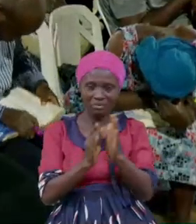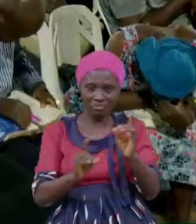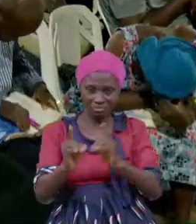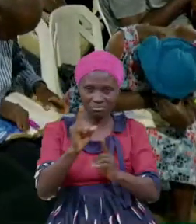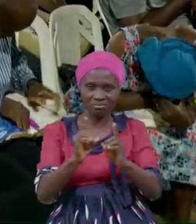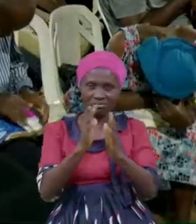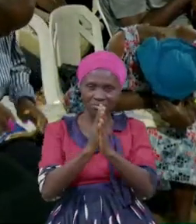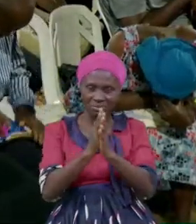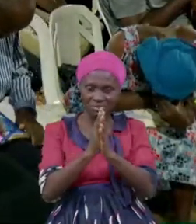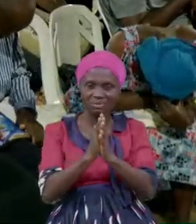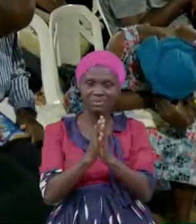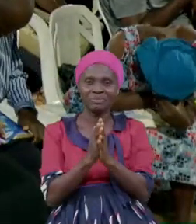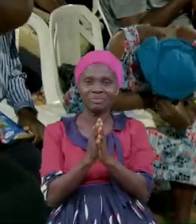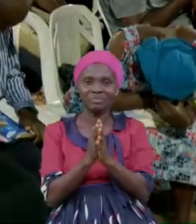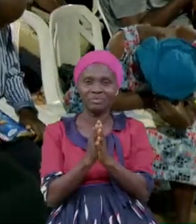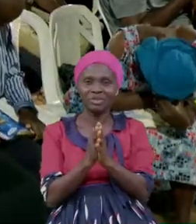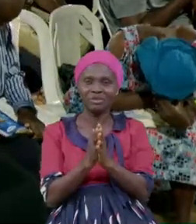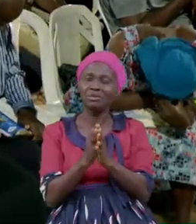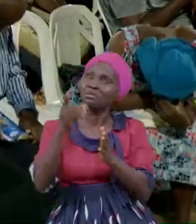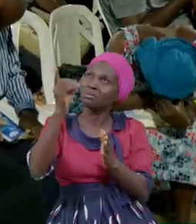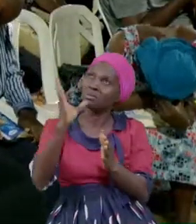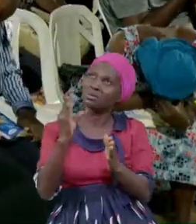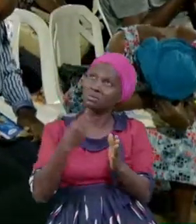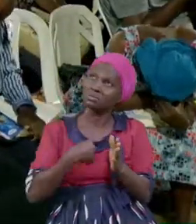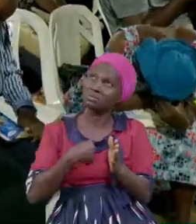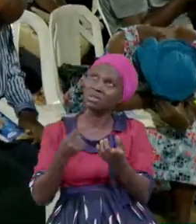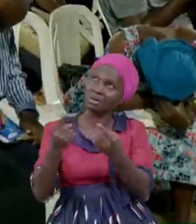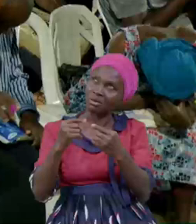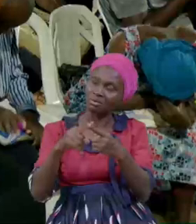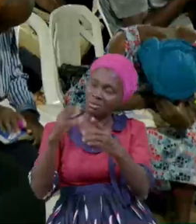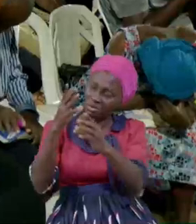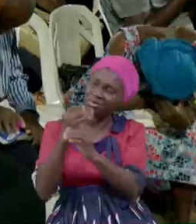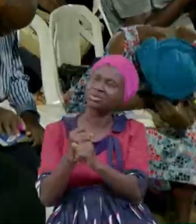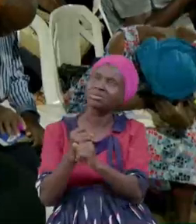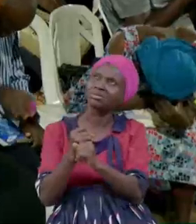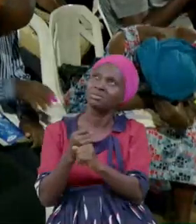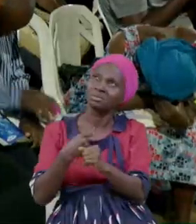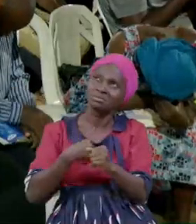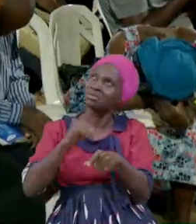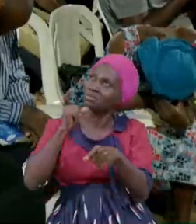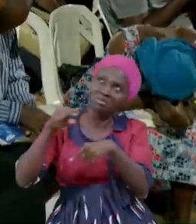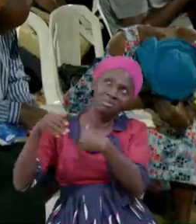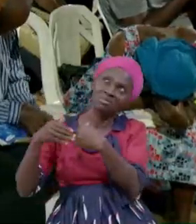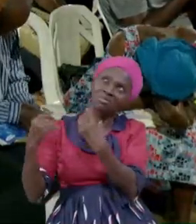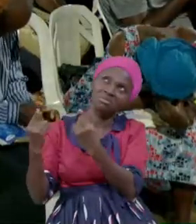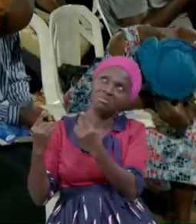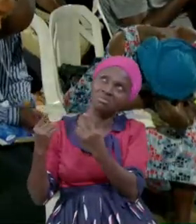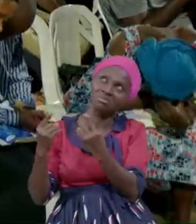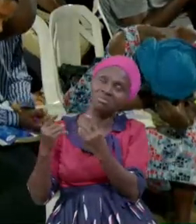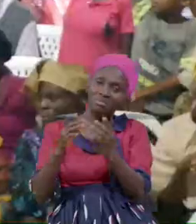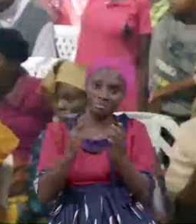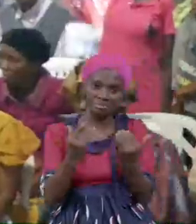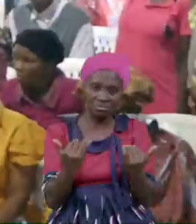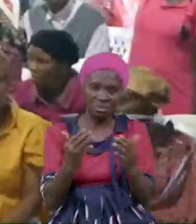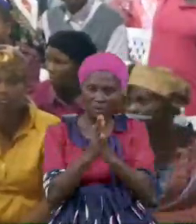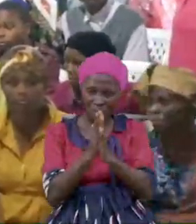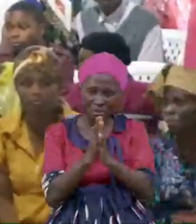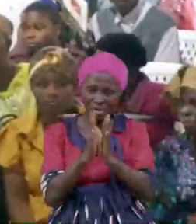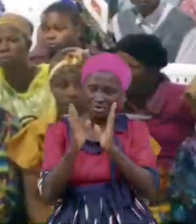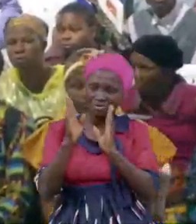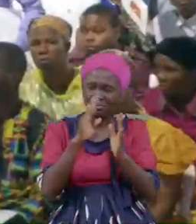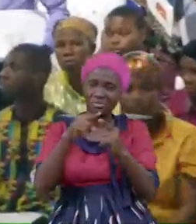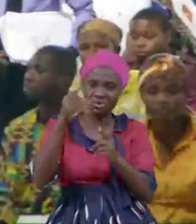receive, no turning back, no turning back. Tell the Lord. Raise up that hand, I'm praying with you